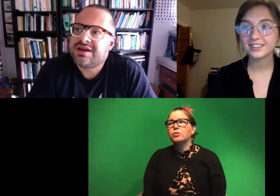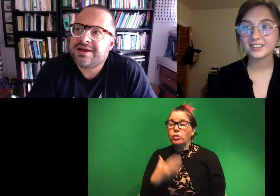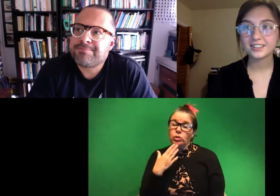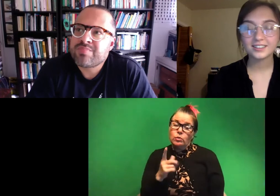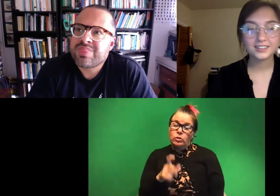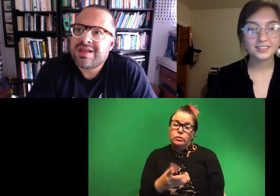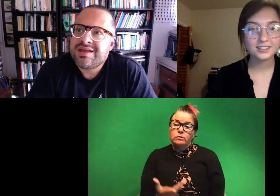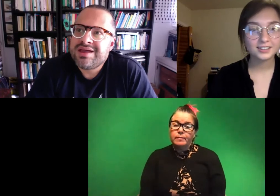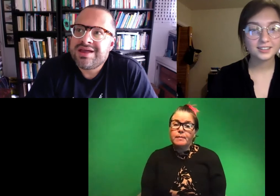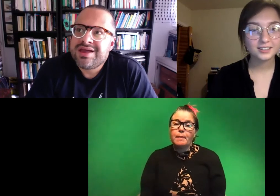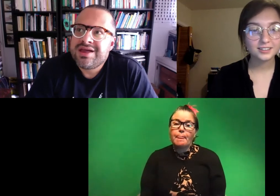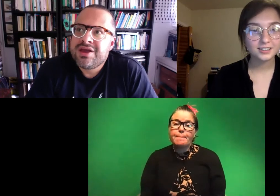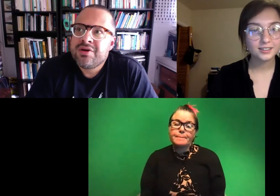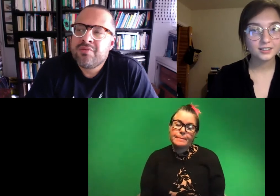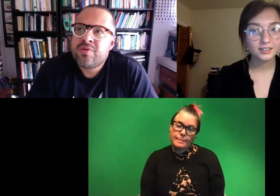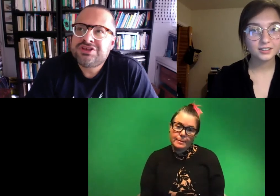question.